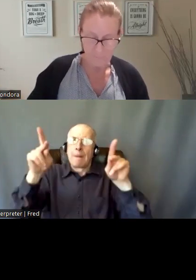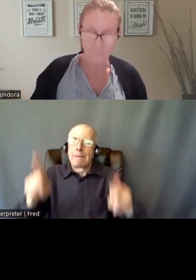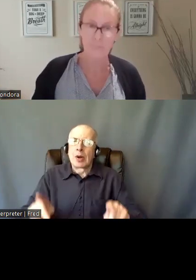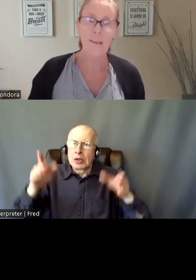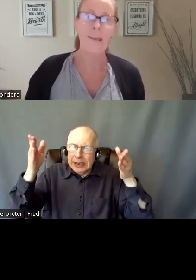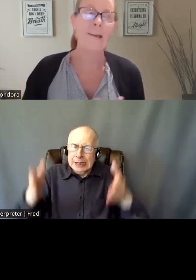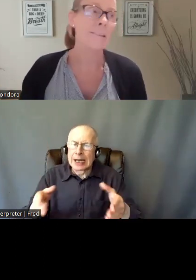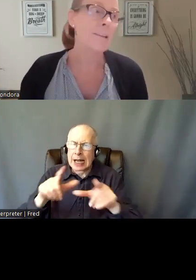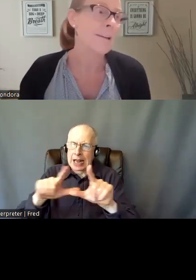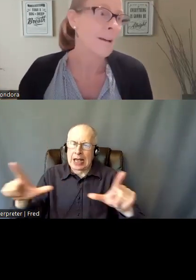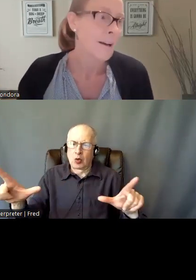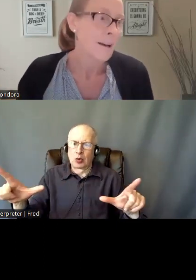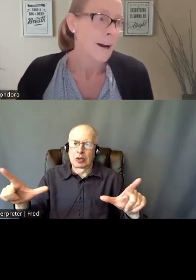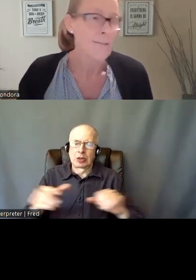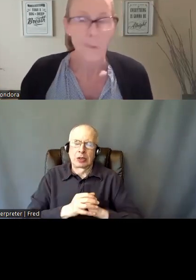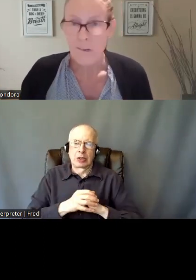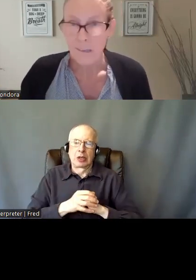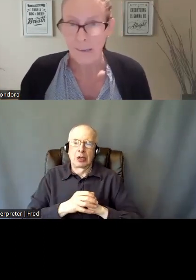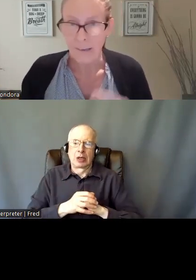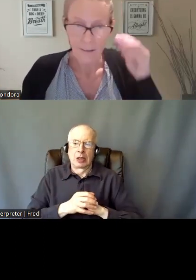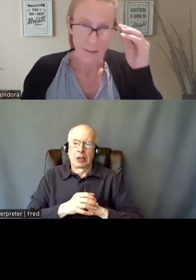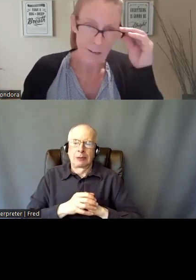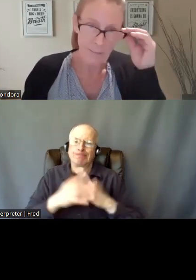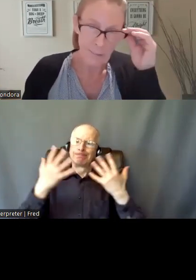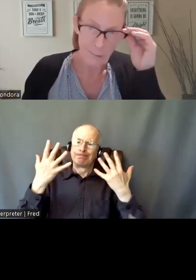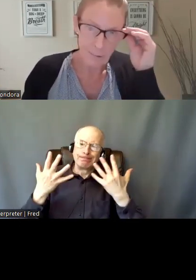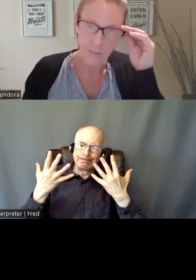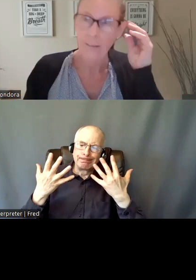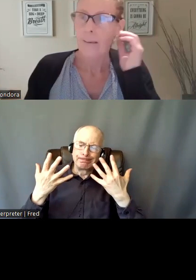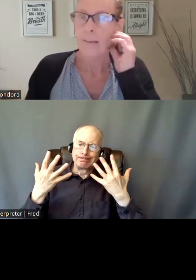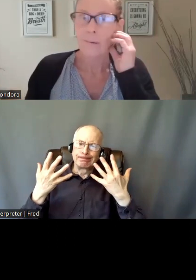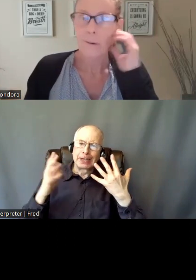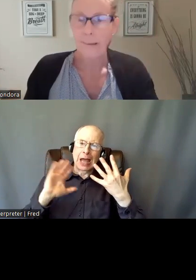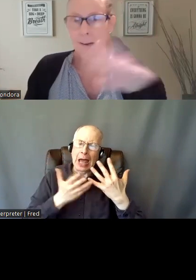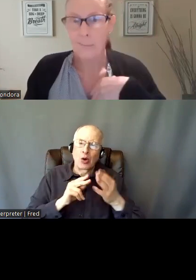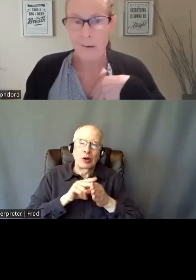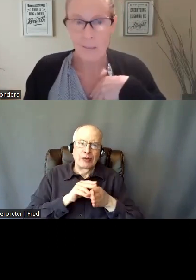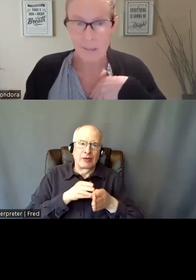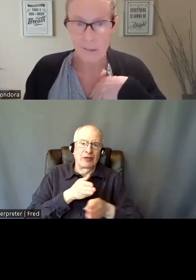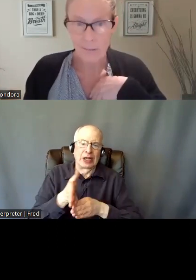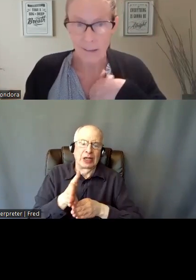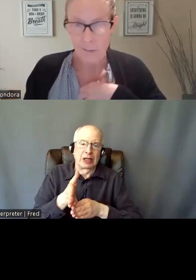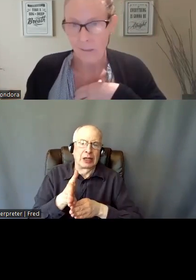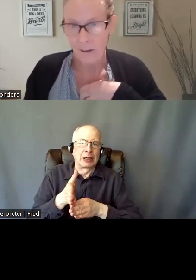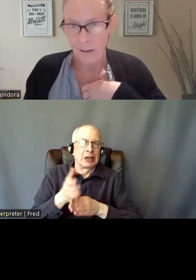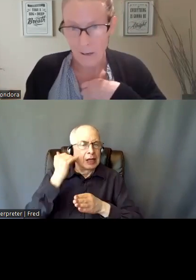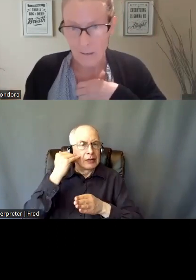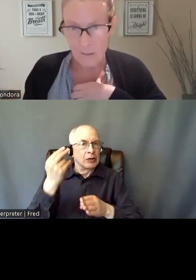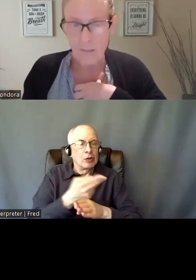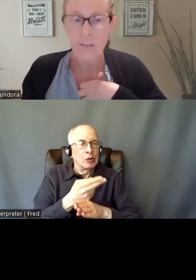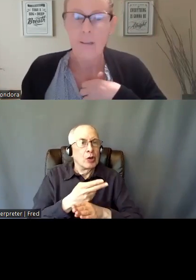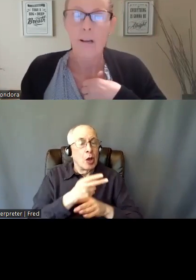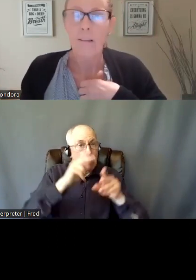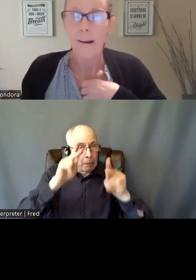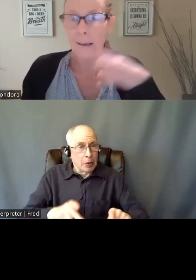language. And unfortunately, in our field, even when we carry person-centered values in our